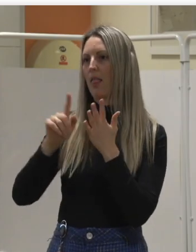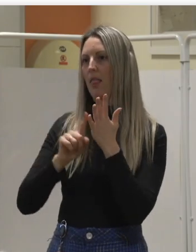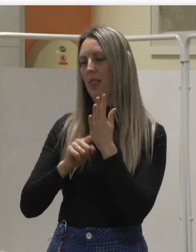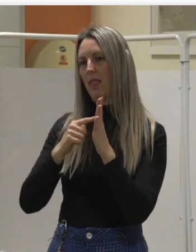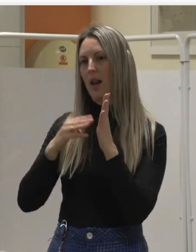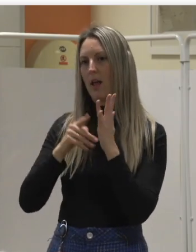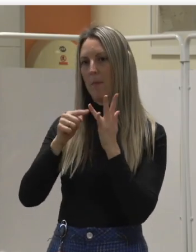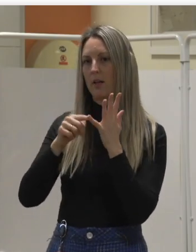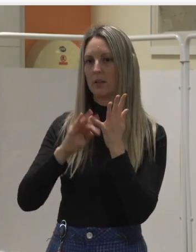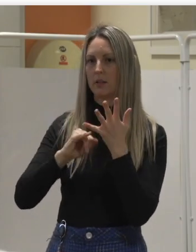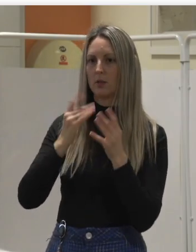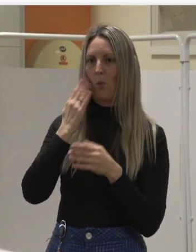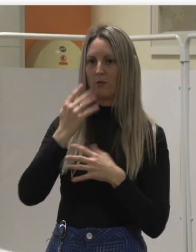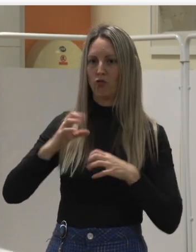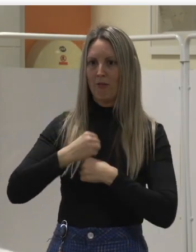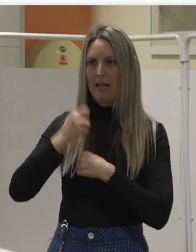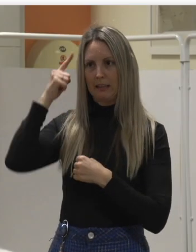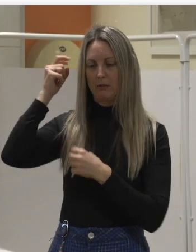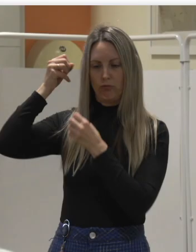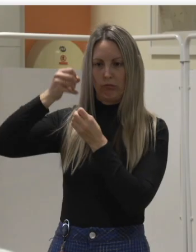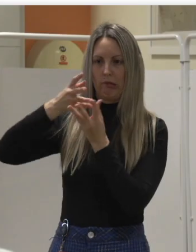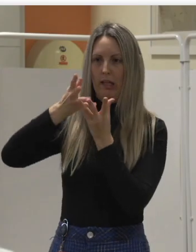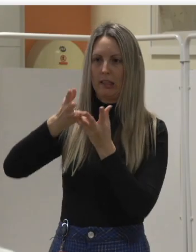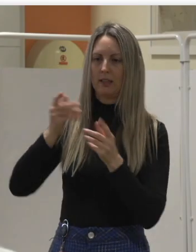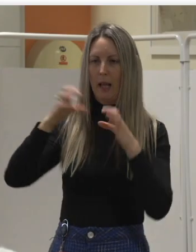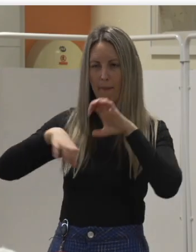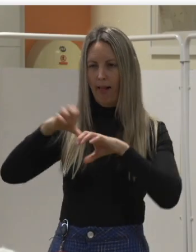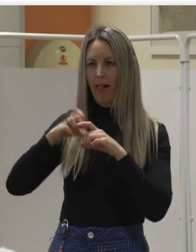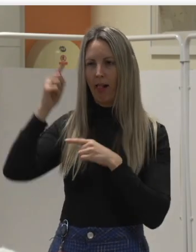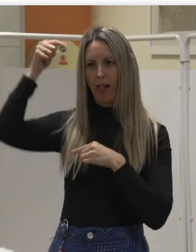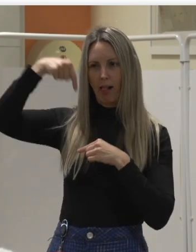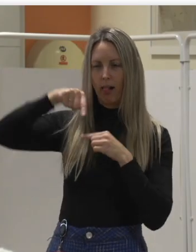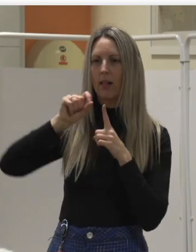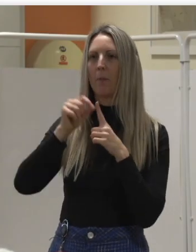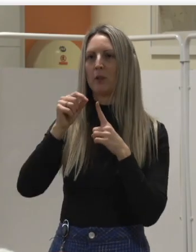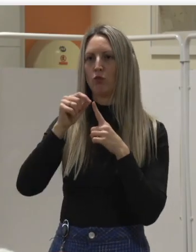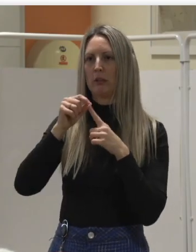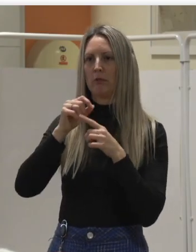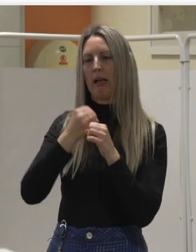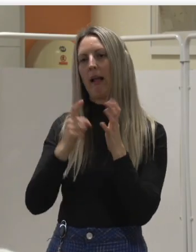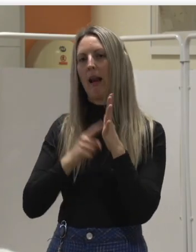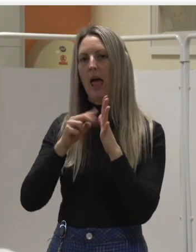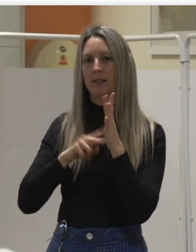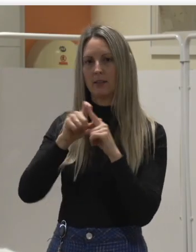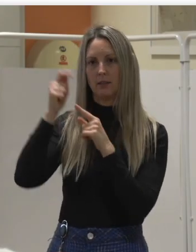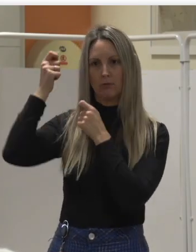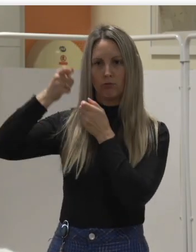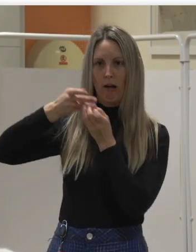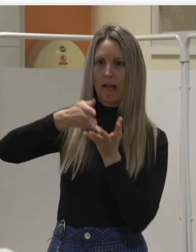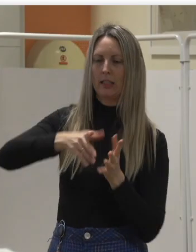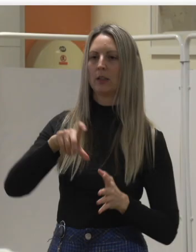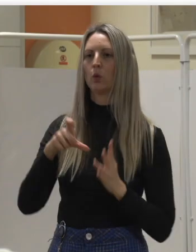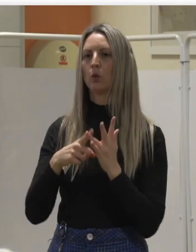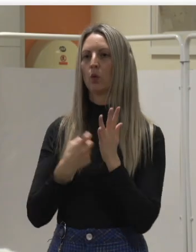which stimulates pituitary to make another chemical which helps the adrenal gland to produce cortisol or